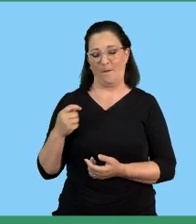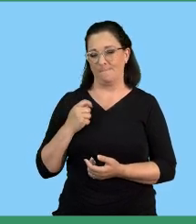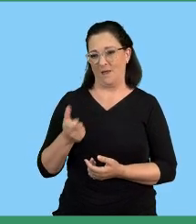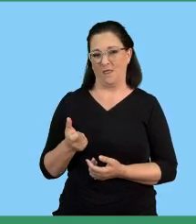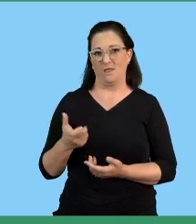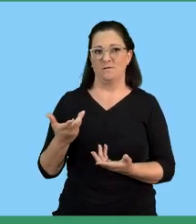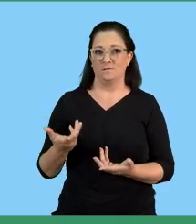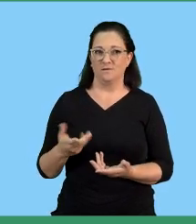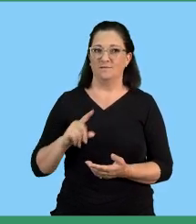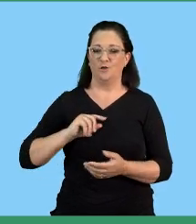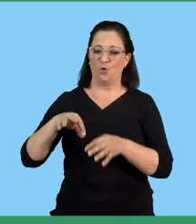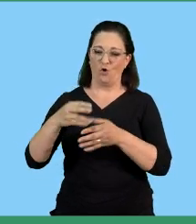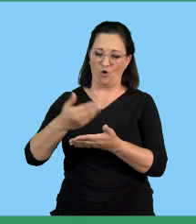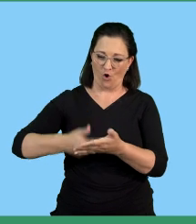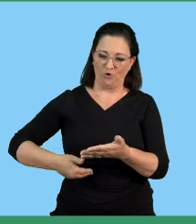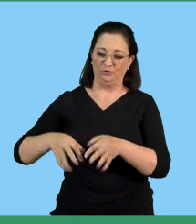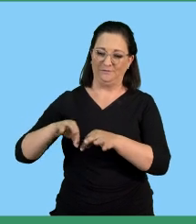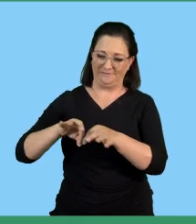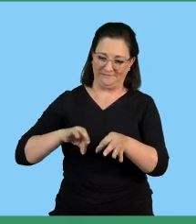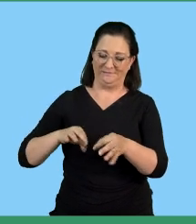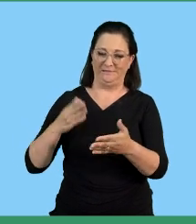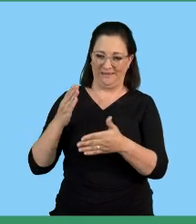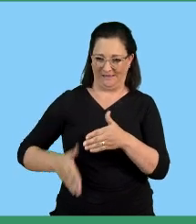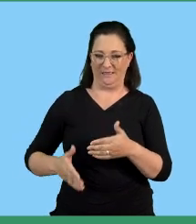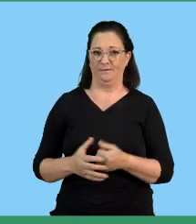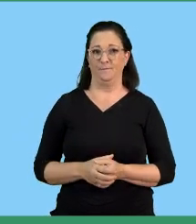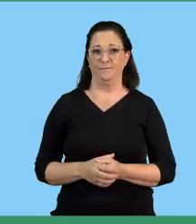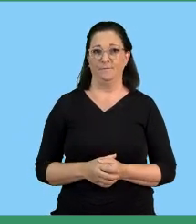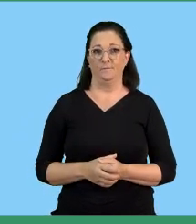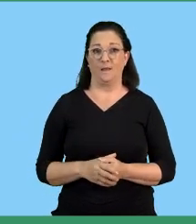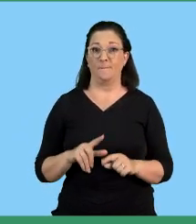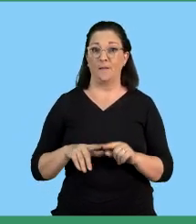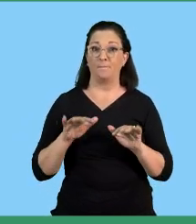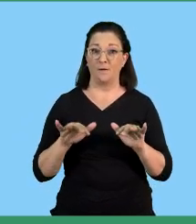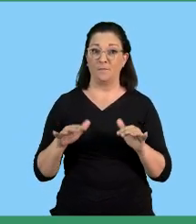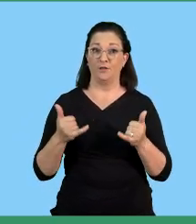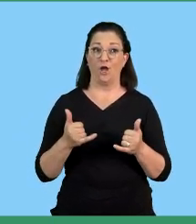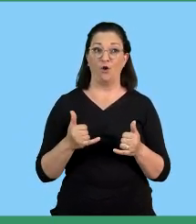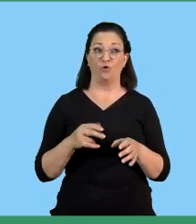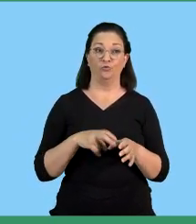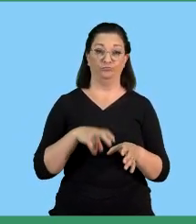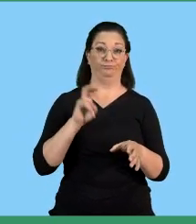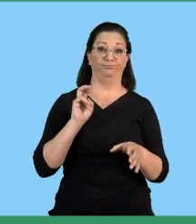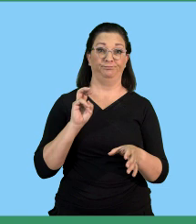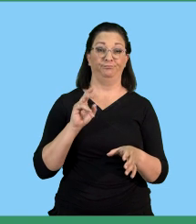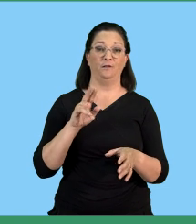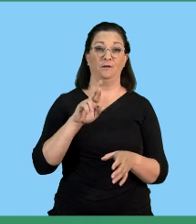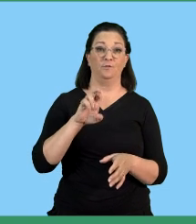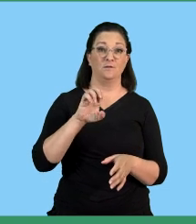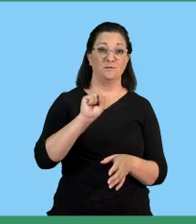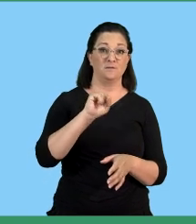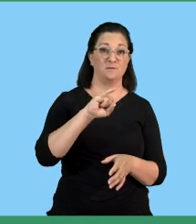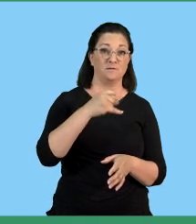we are ending. The other word to terminate is to end. So people are not resigning here. Please don't confuse that. We are not resigning, but